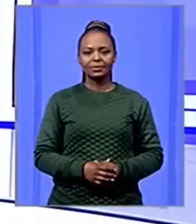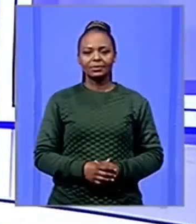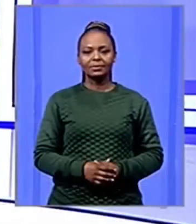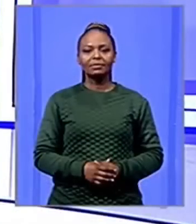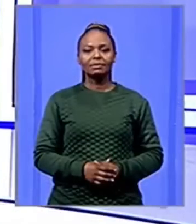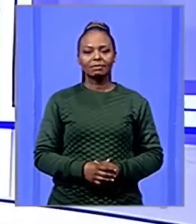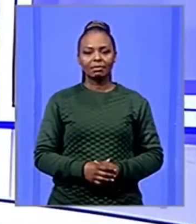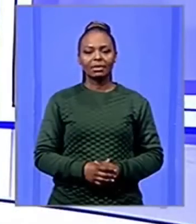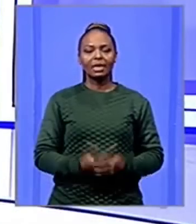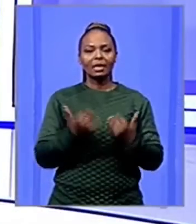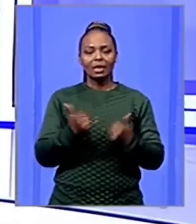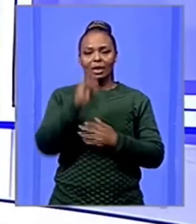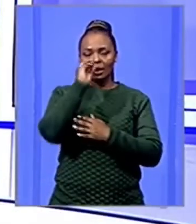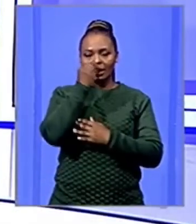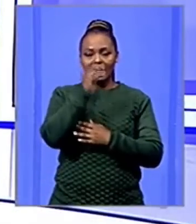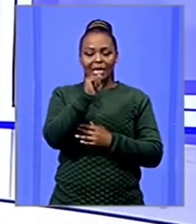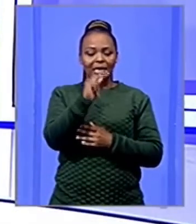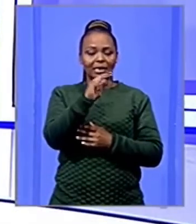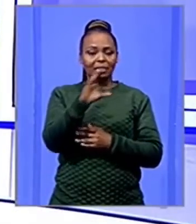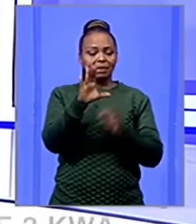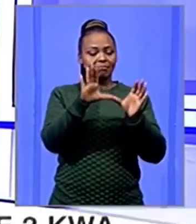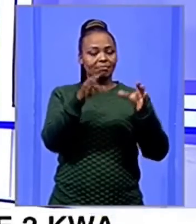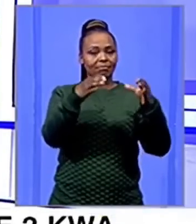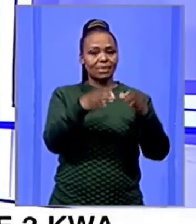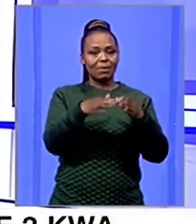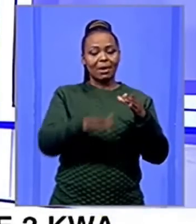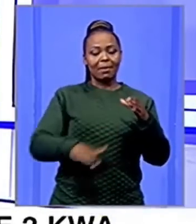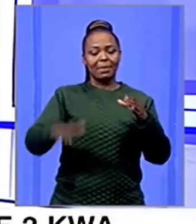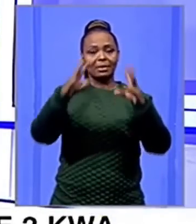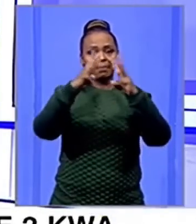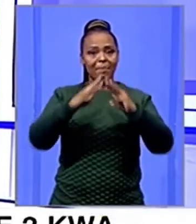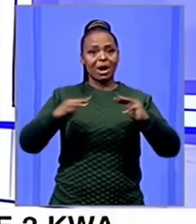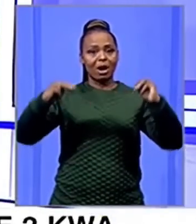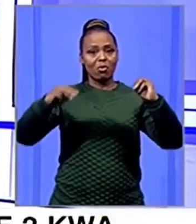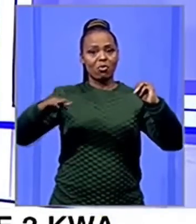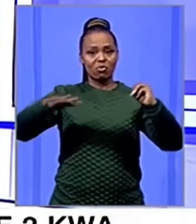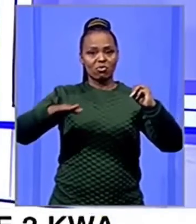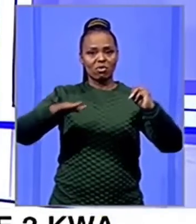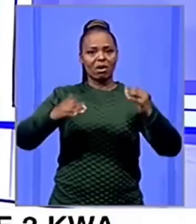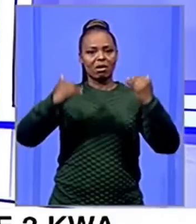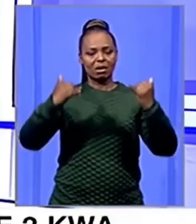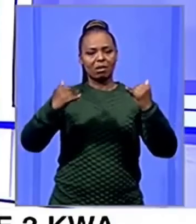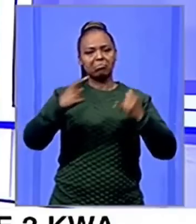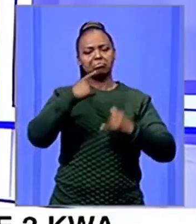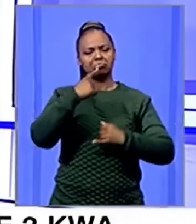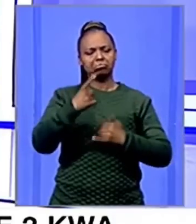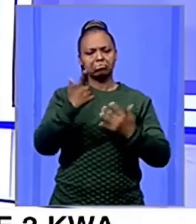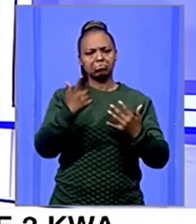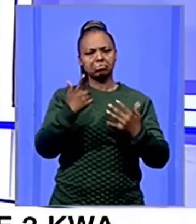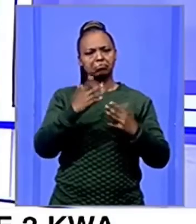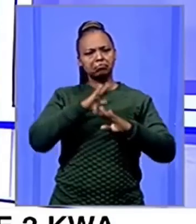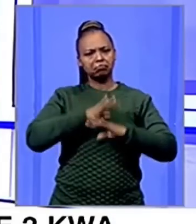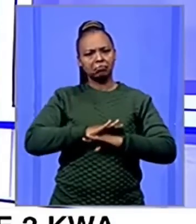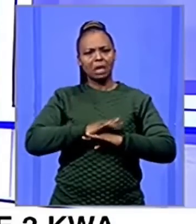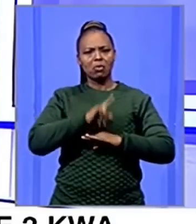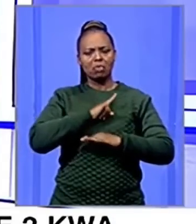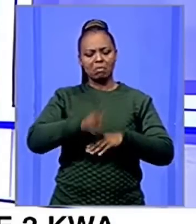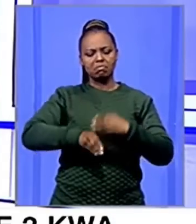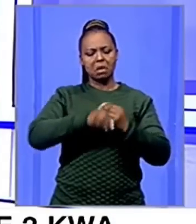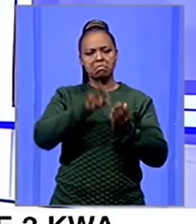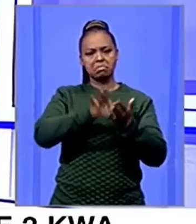Fa re tswela pele lekoko la ANC kwa kgaolong ya Mangaung la re le tile moko gore dipoelo tsa ditlhopho tlaleletso di